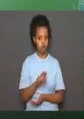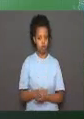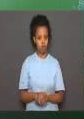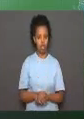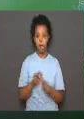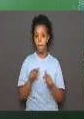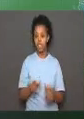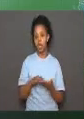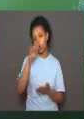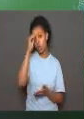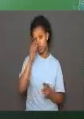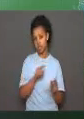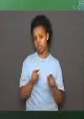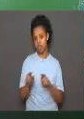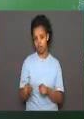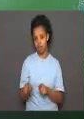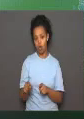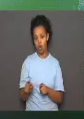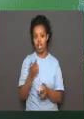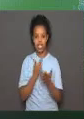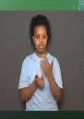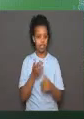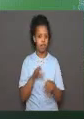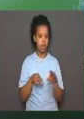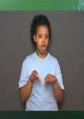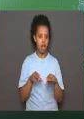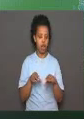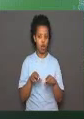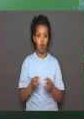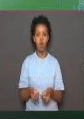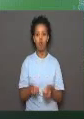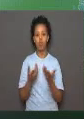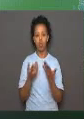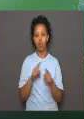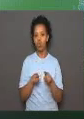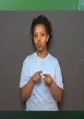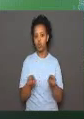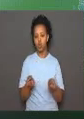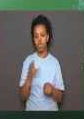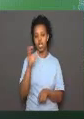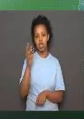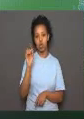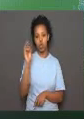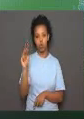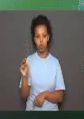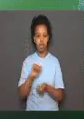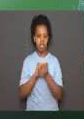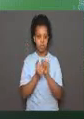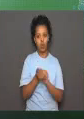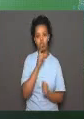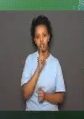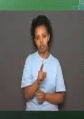In today's lesson, we will discuss several more chromosomal